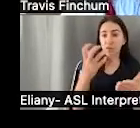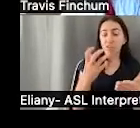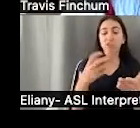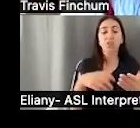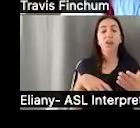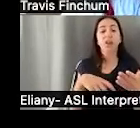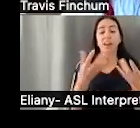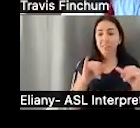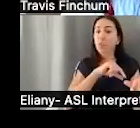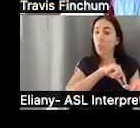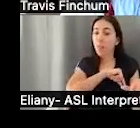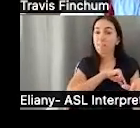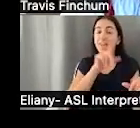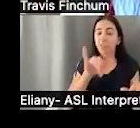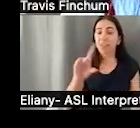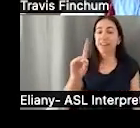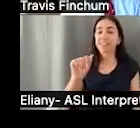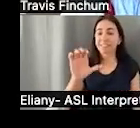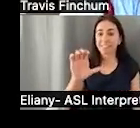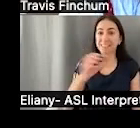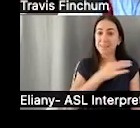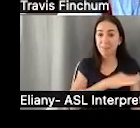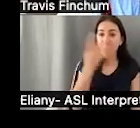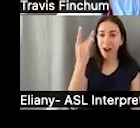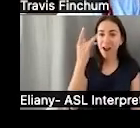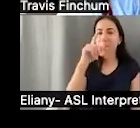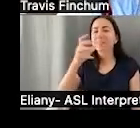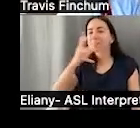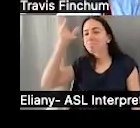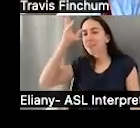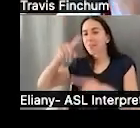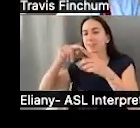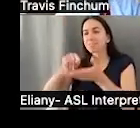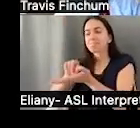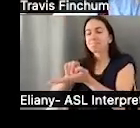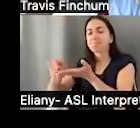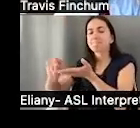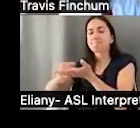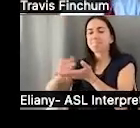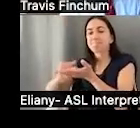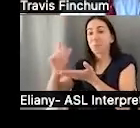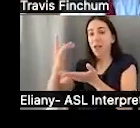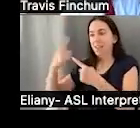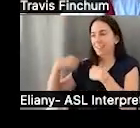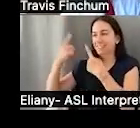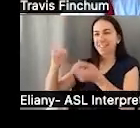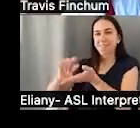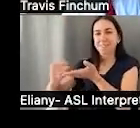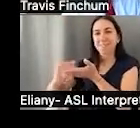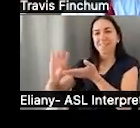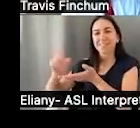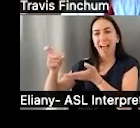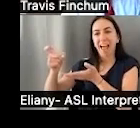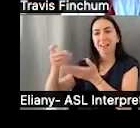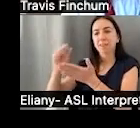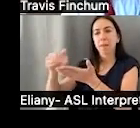for the DAC benefit because the parent paid for it. We paid that when we paid our taxes. So that